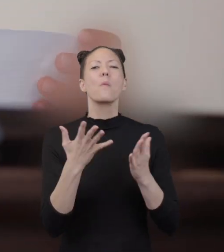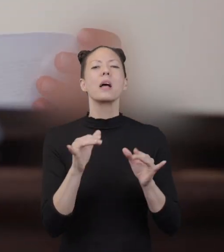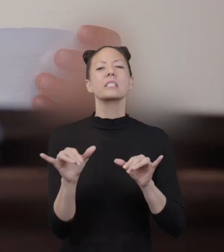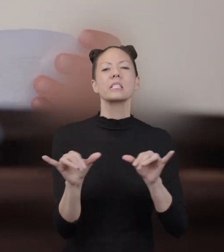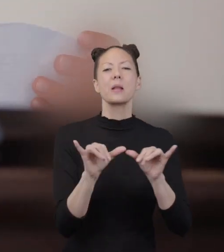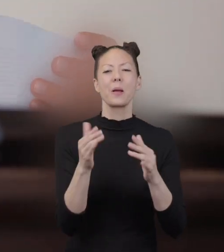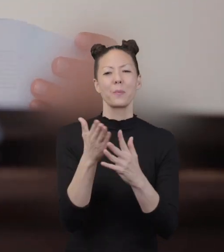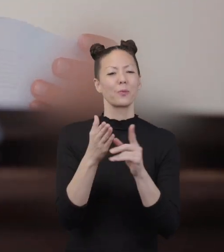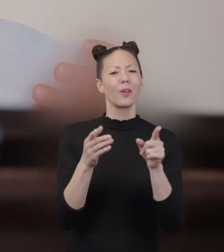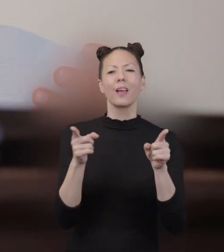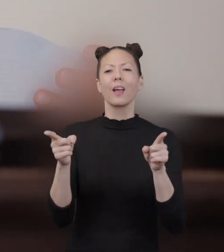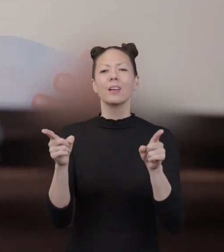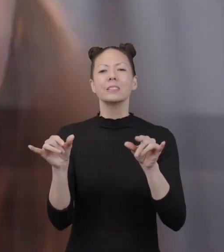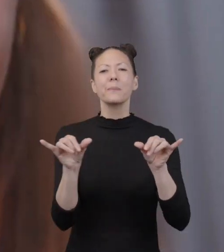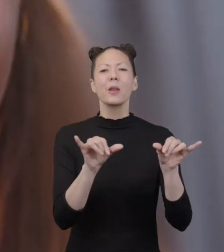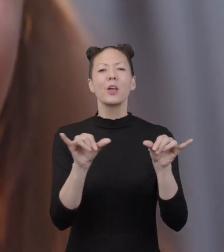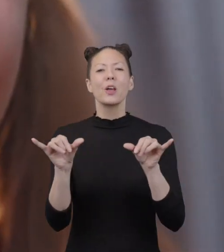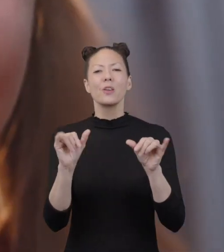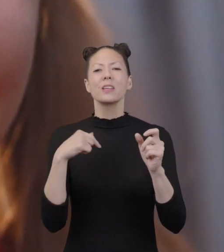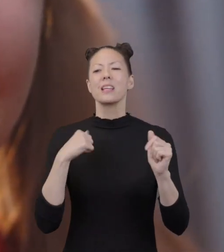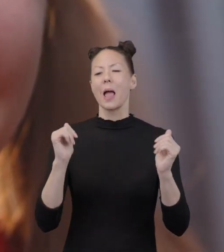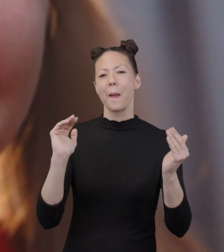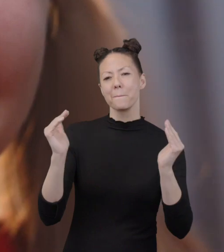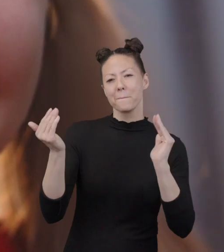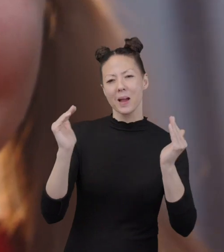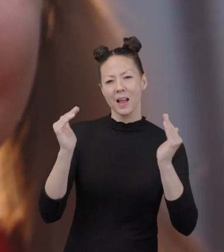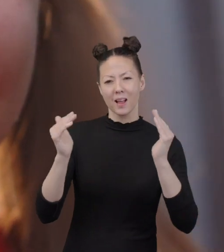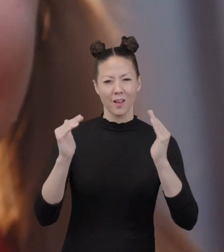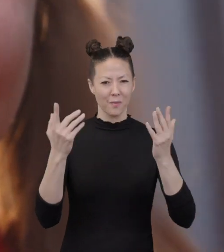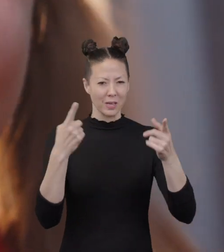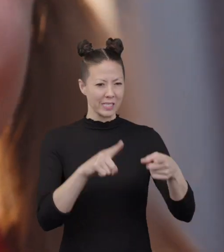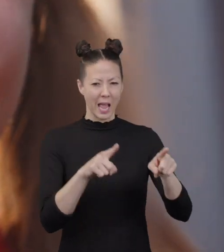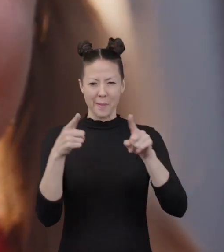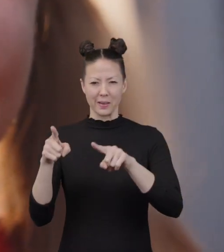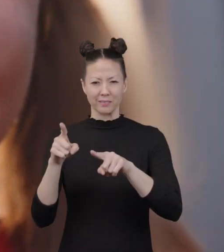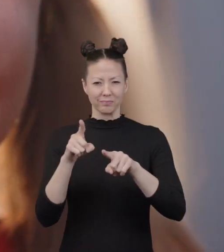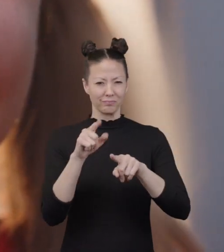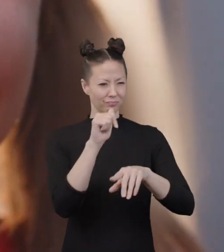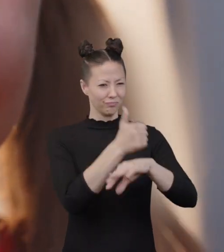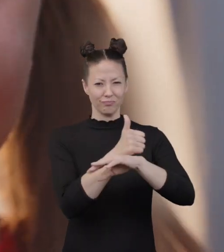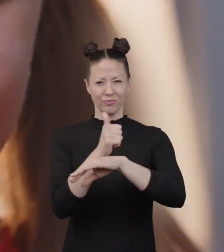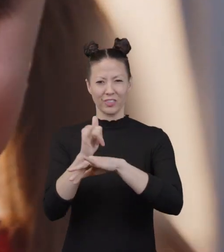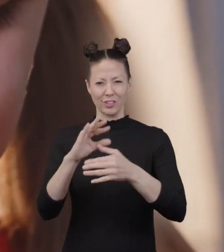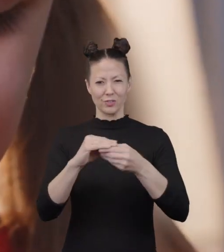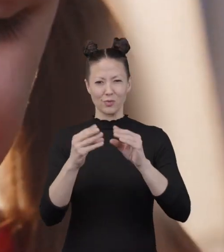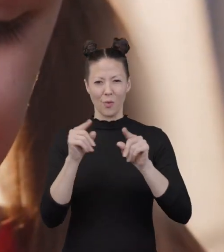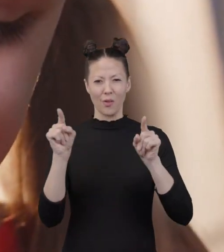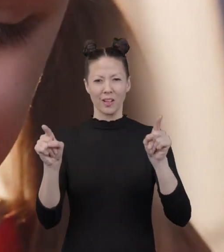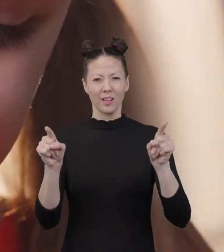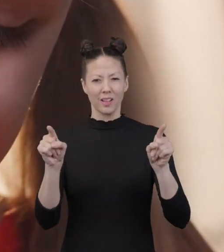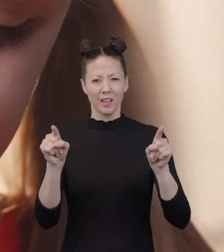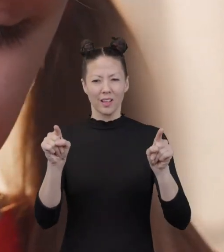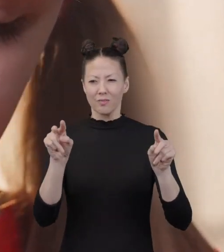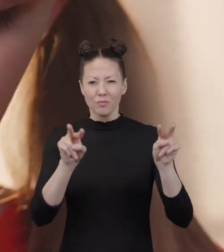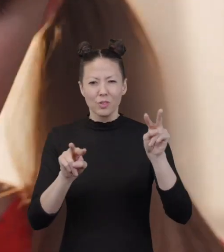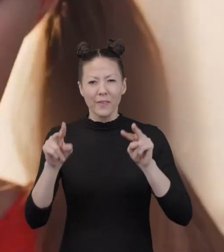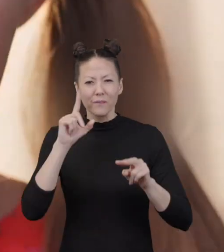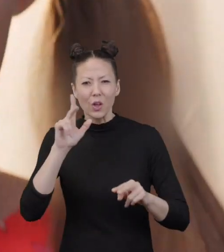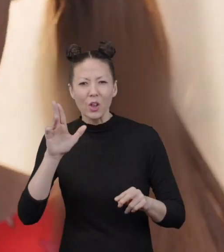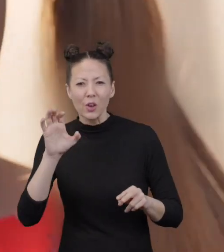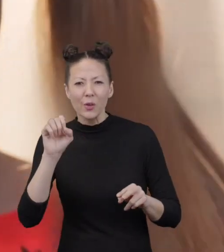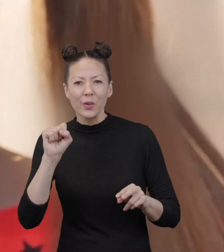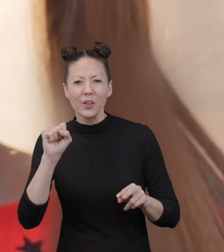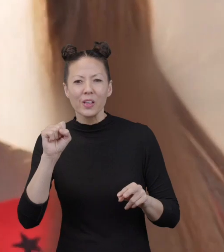similarities between them. As we compare the setting of both stories, listen for clues that could help you see how